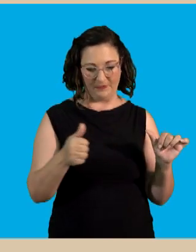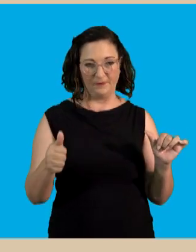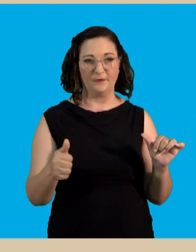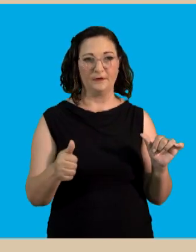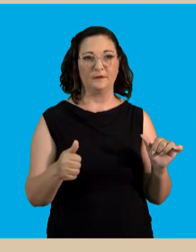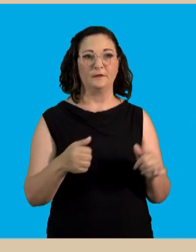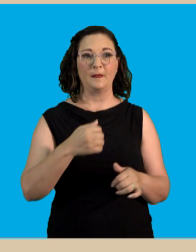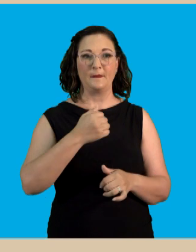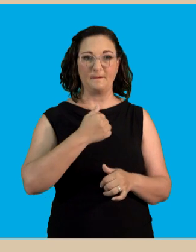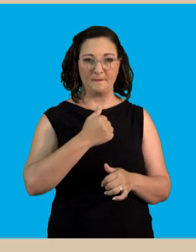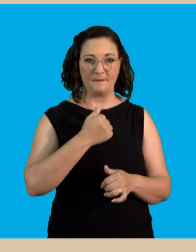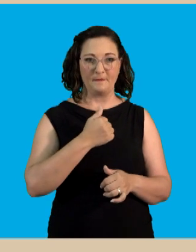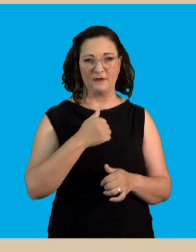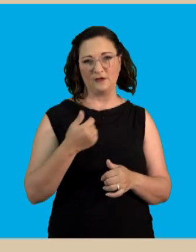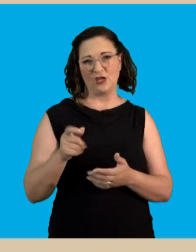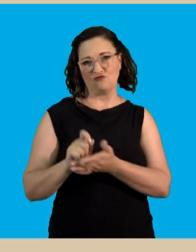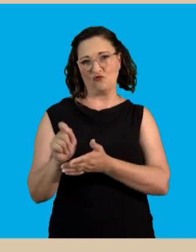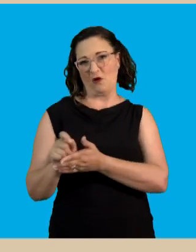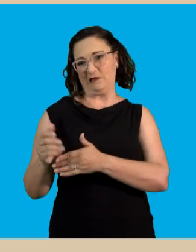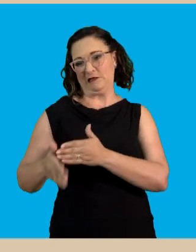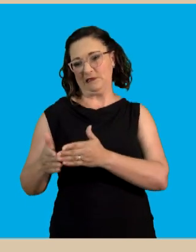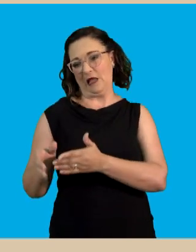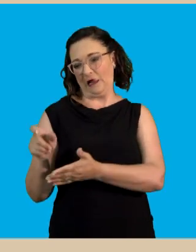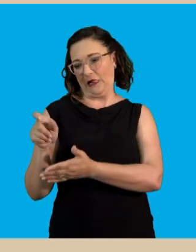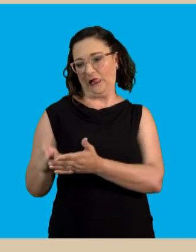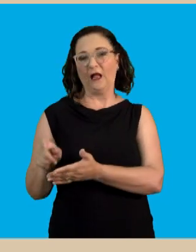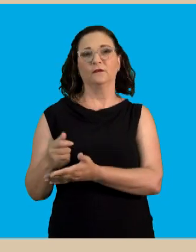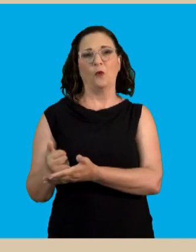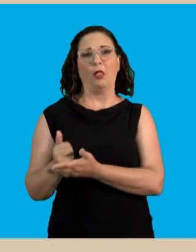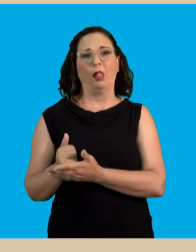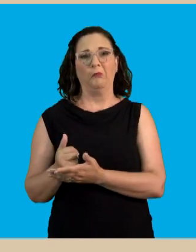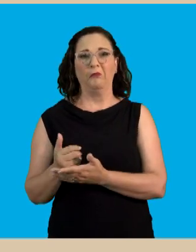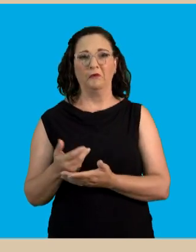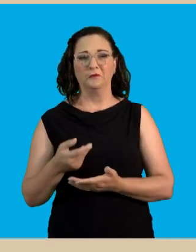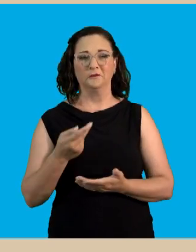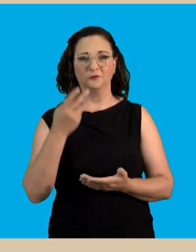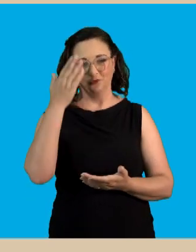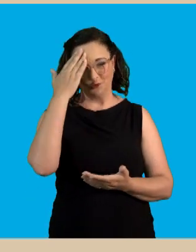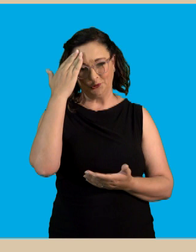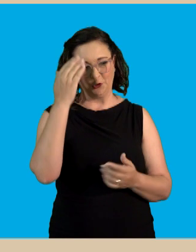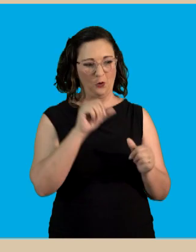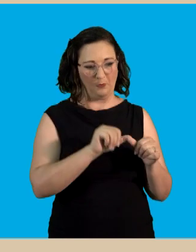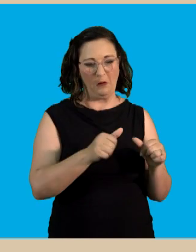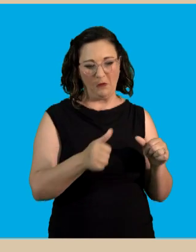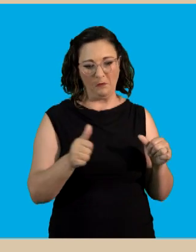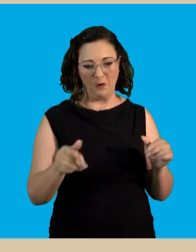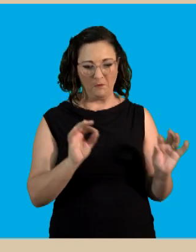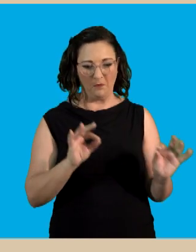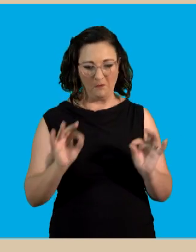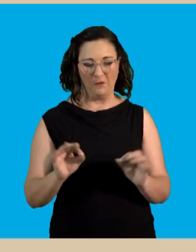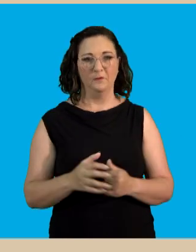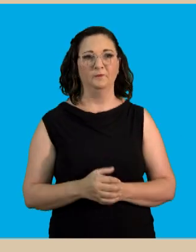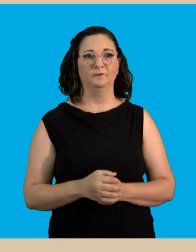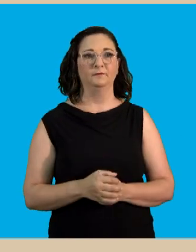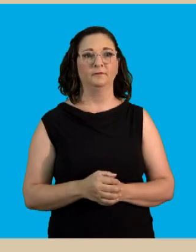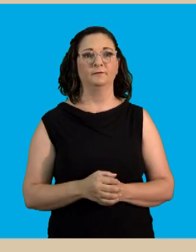my very, so always just write it on the side. It's gonna assist you to do the correct, to